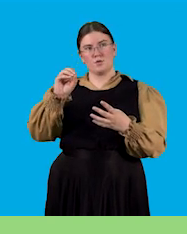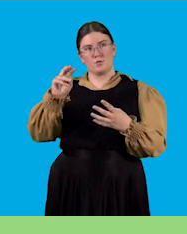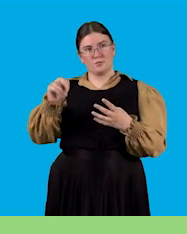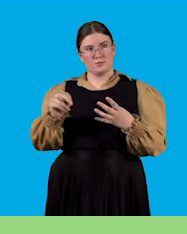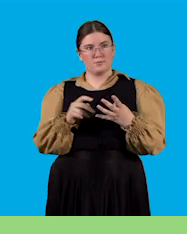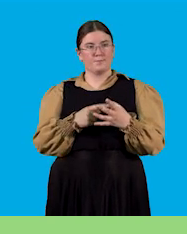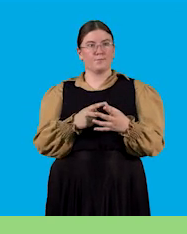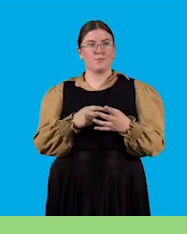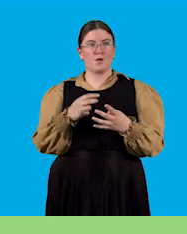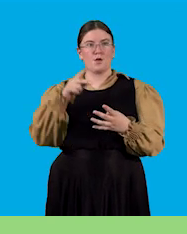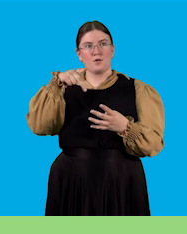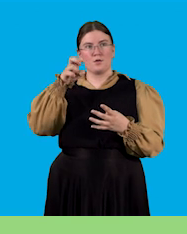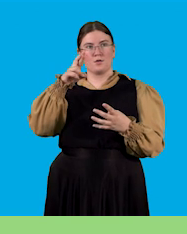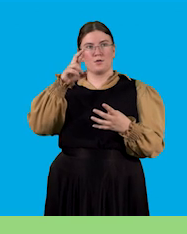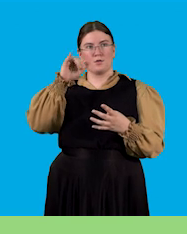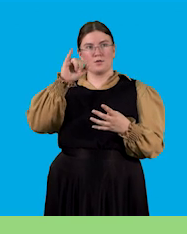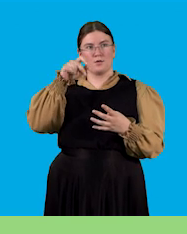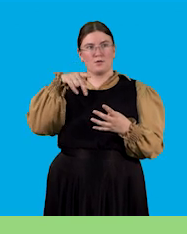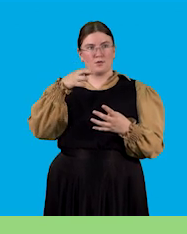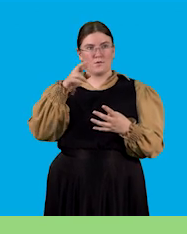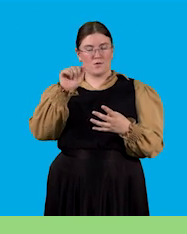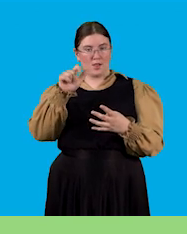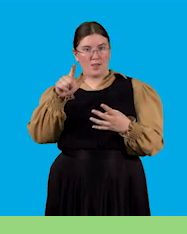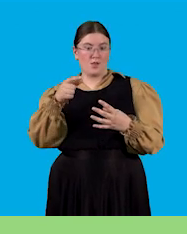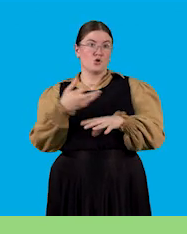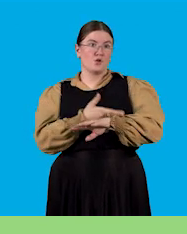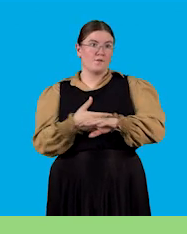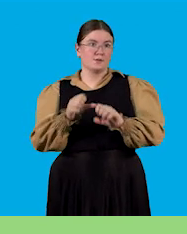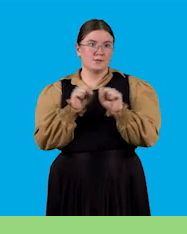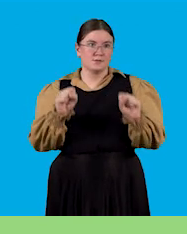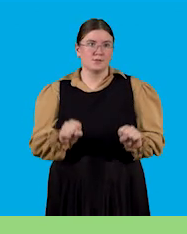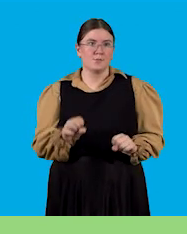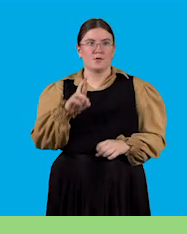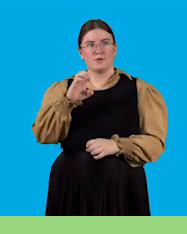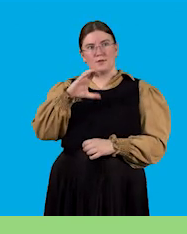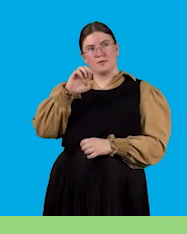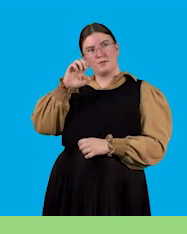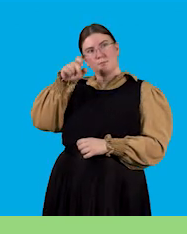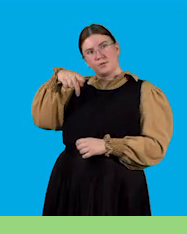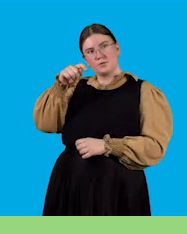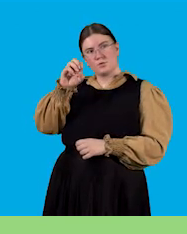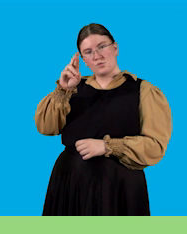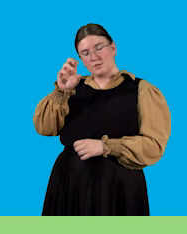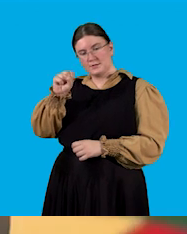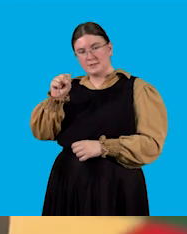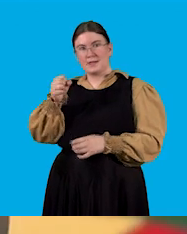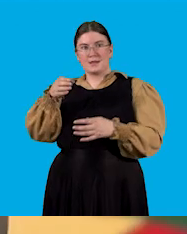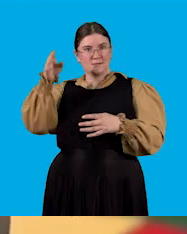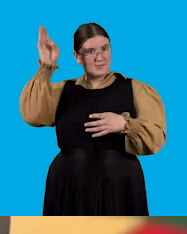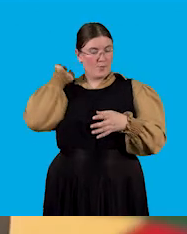peripheral nervous system, receptors, spinal cord, and stimulus.